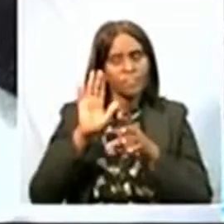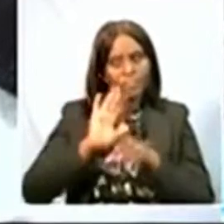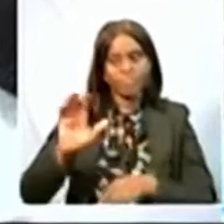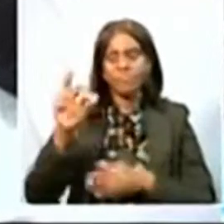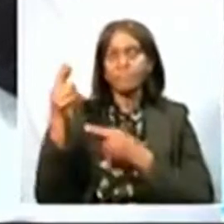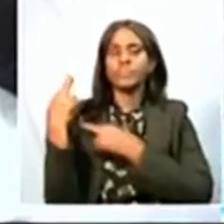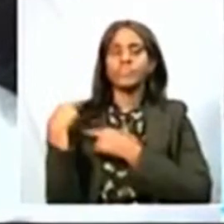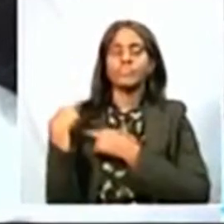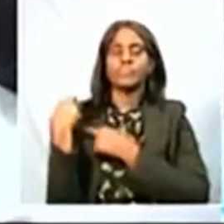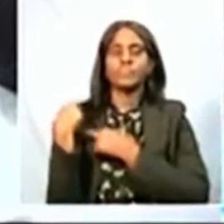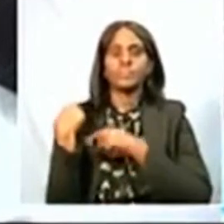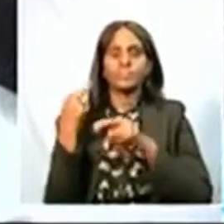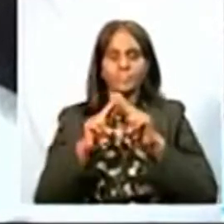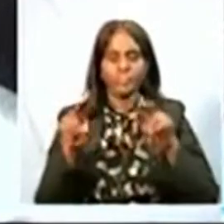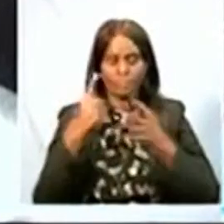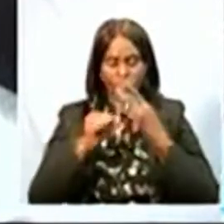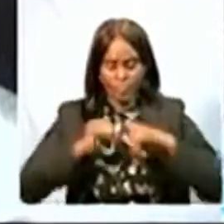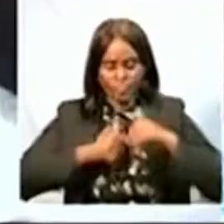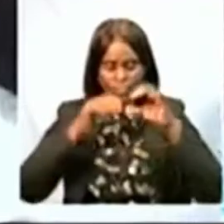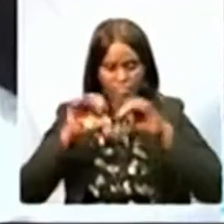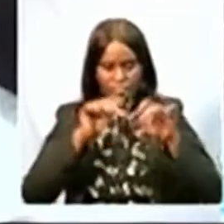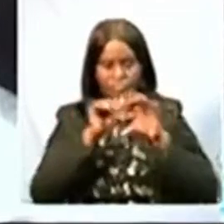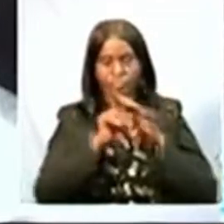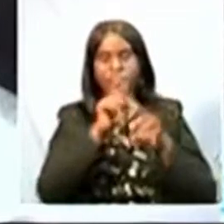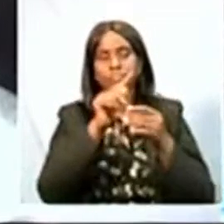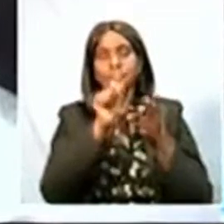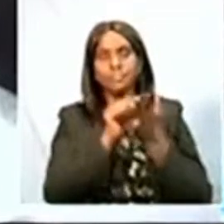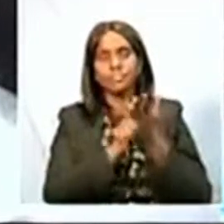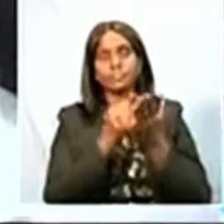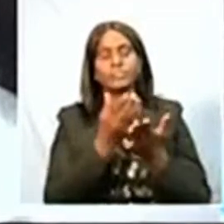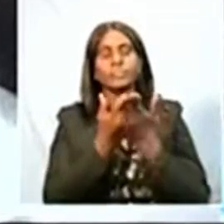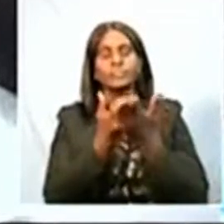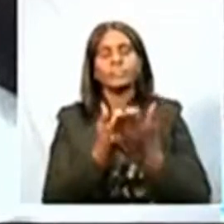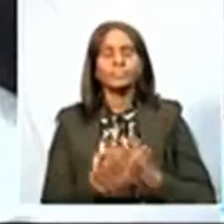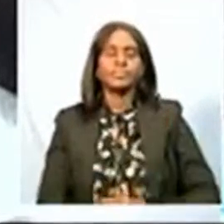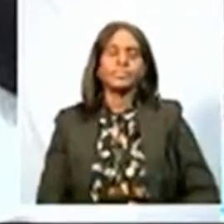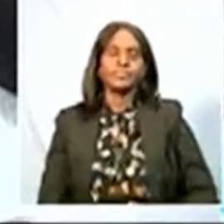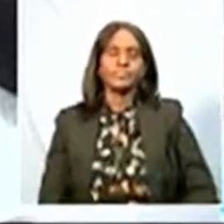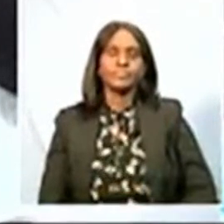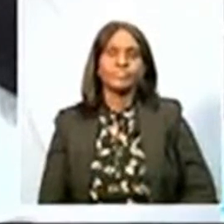roles. Chair, that's what we did in this case. I submit.